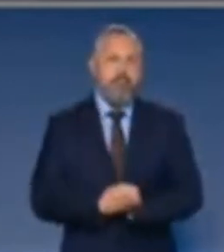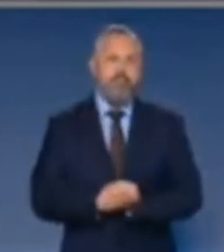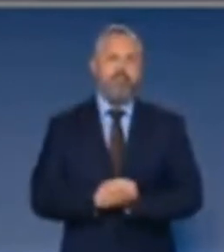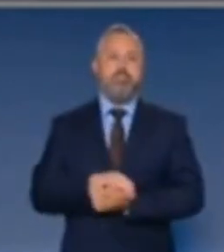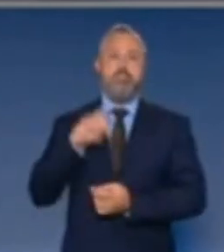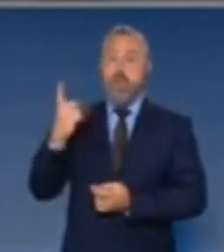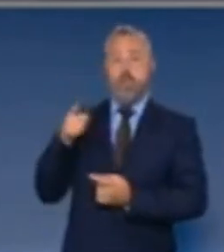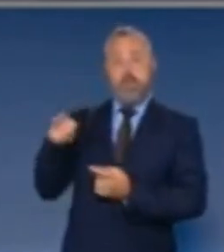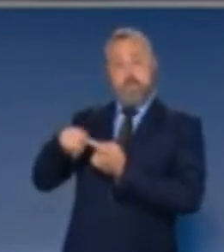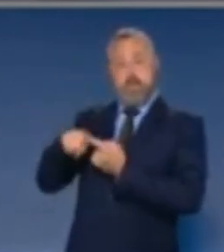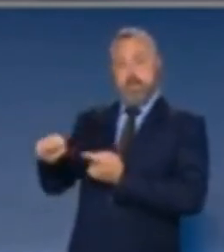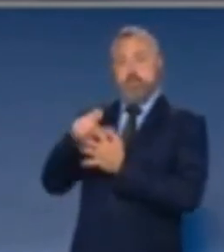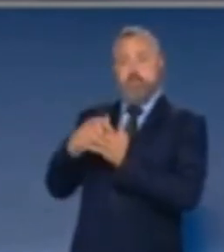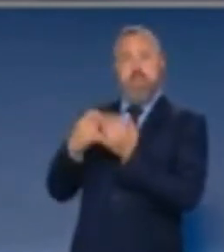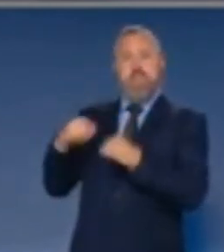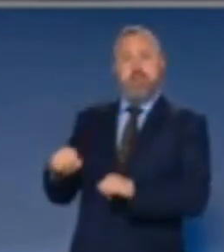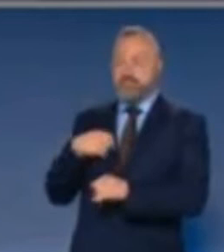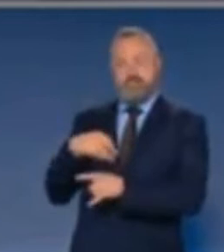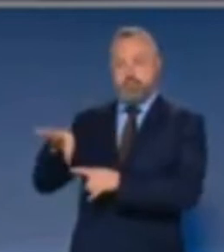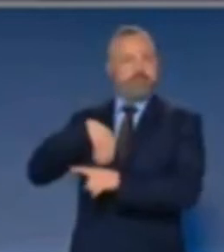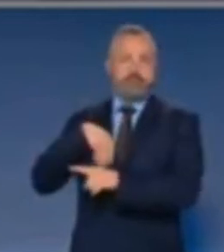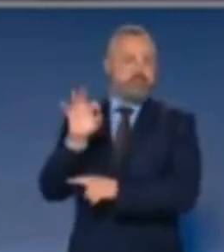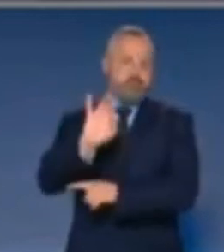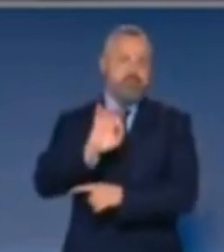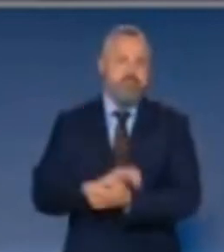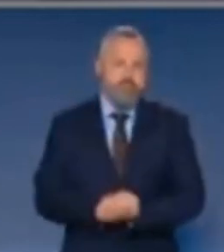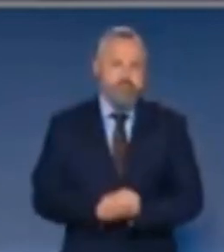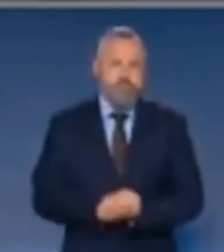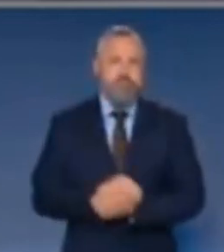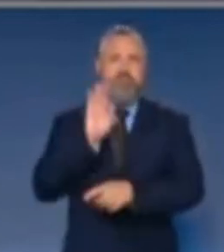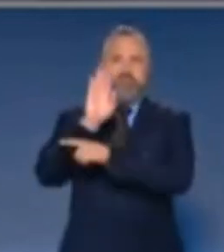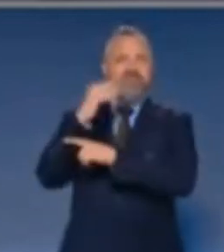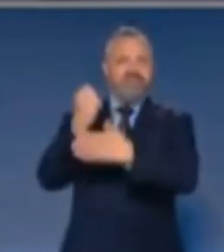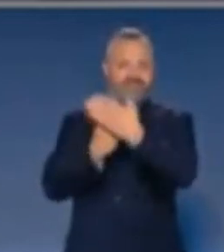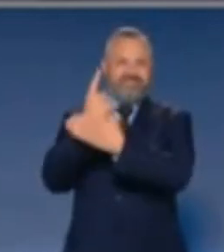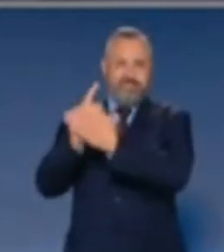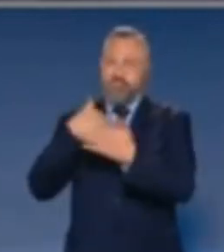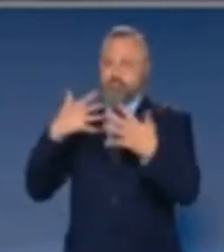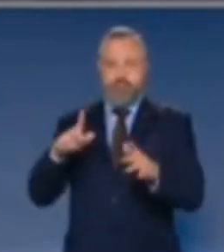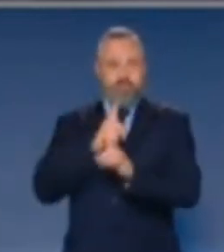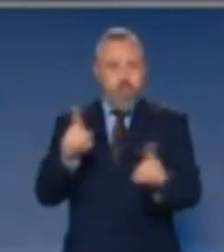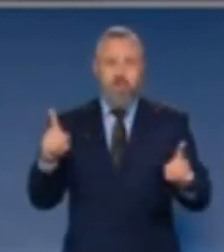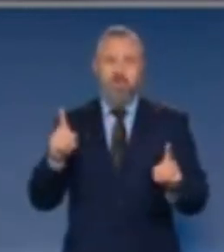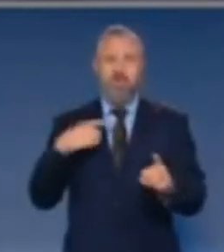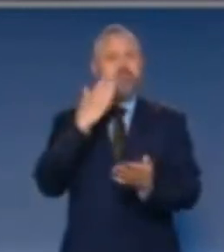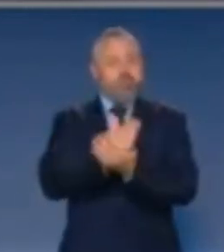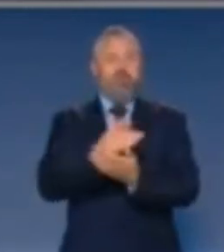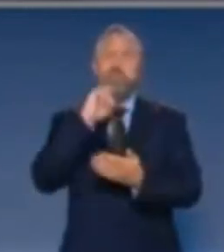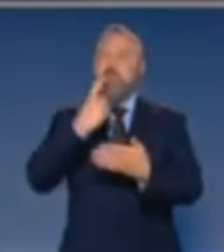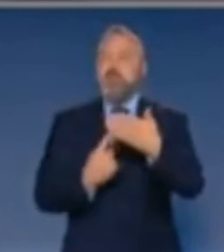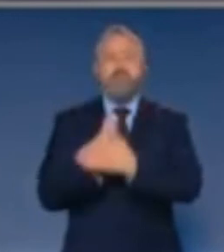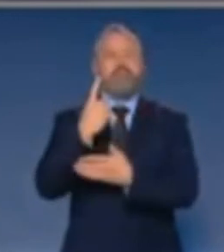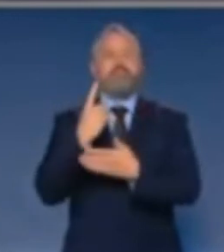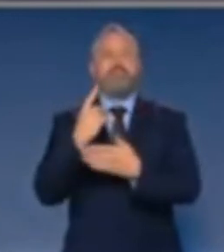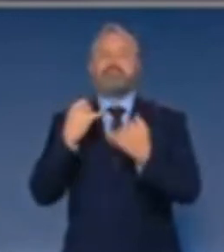is something that we've seen around the world, about which we warned, and there will be, inevitably, whether it's in a state system, a